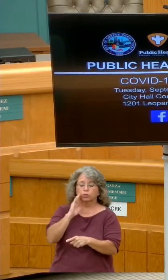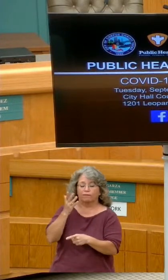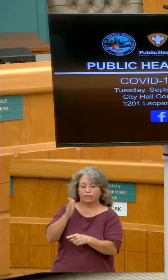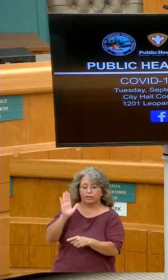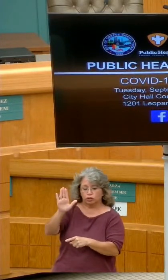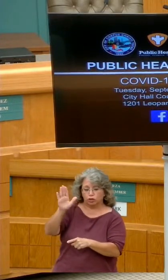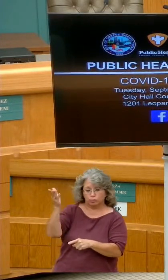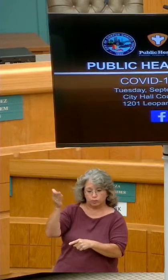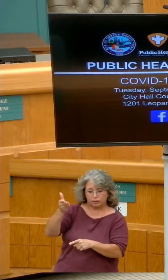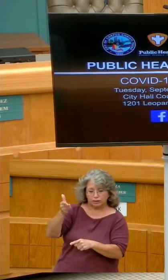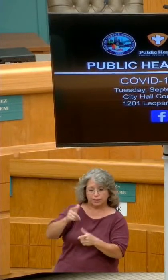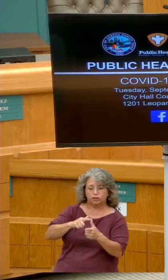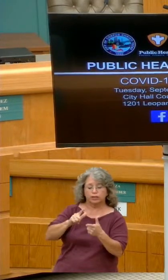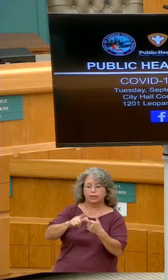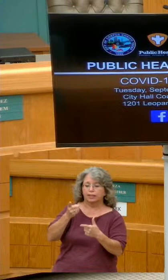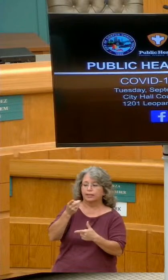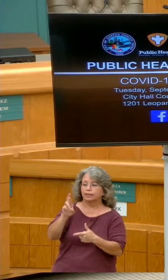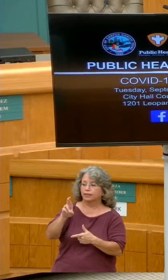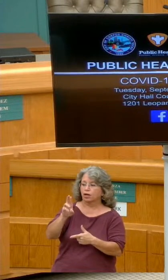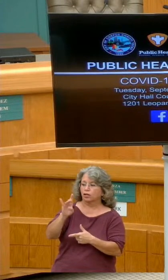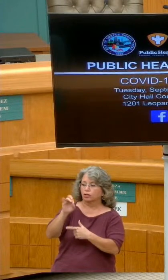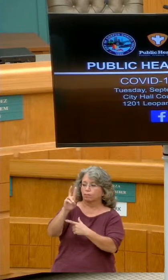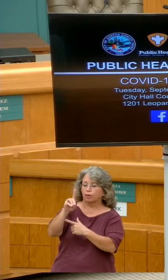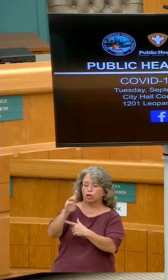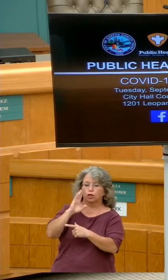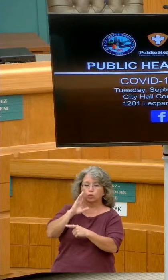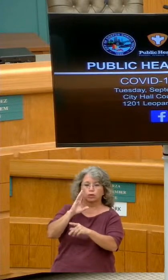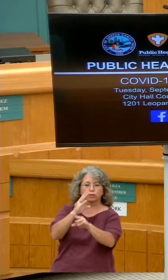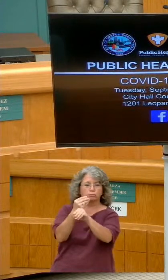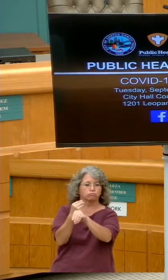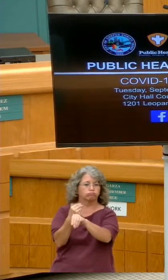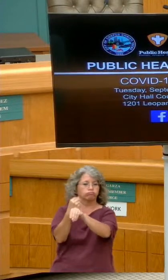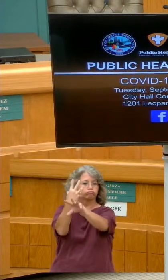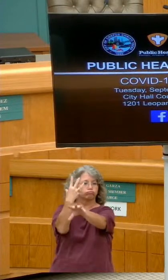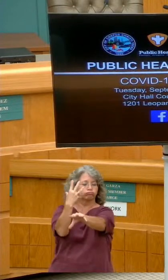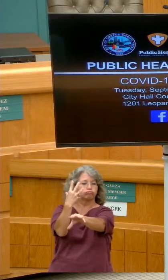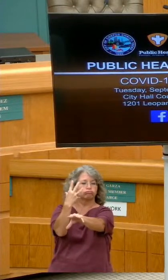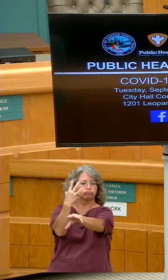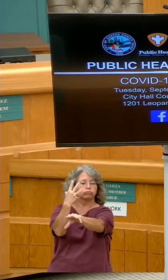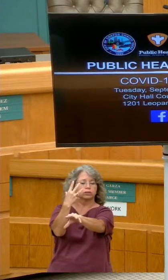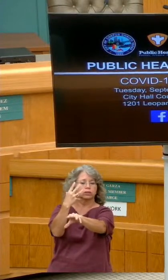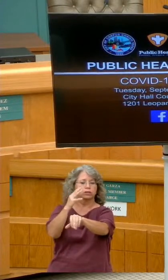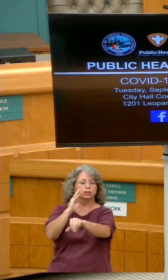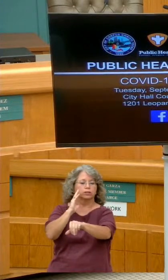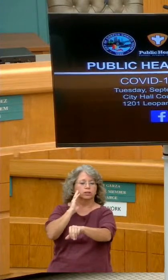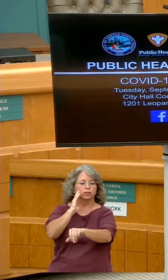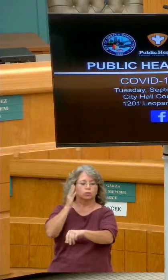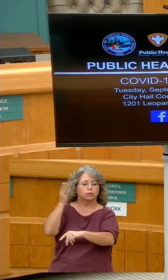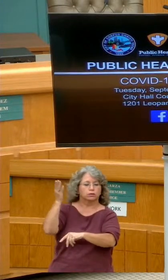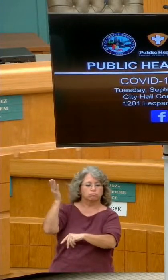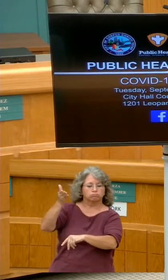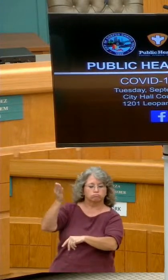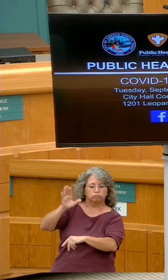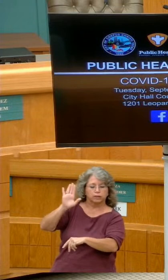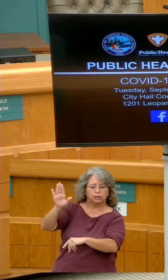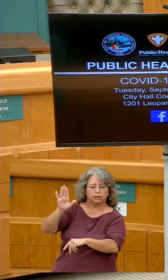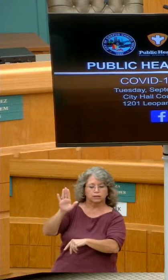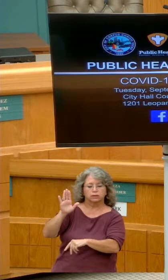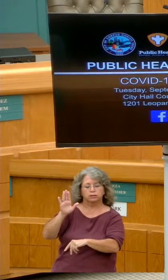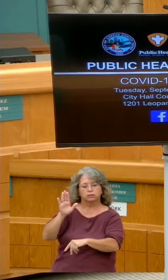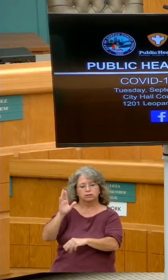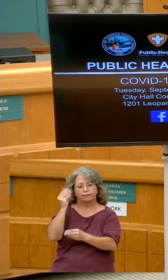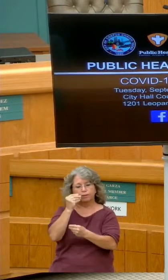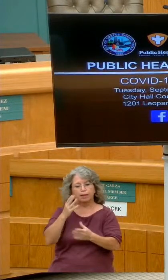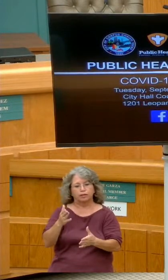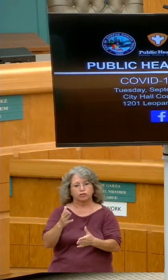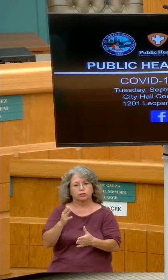Bird via WebEx or virtually will give us the information, and I hope